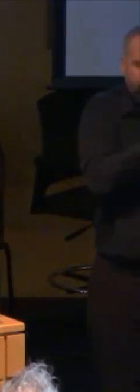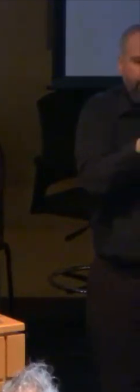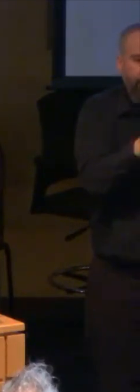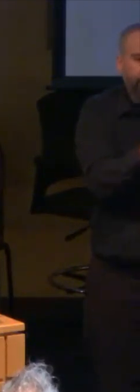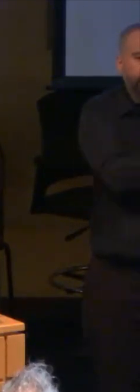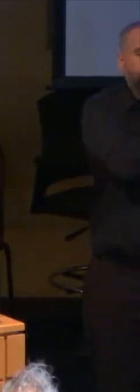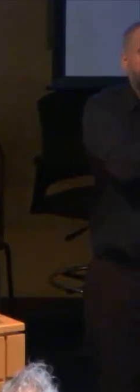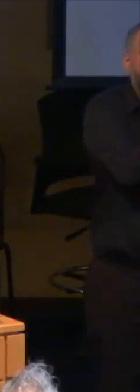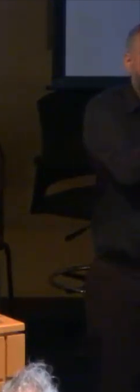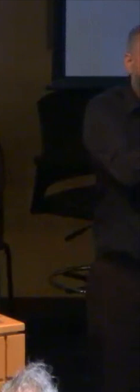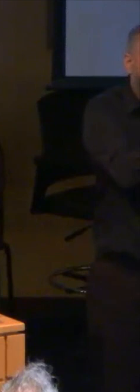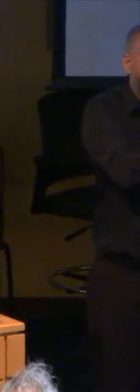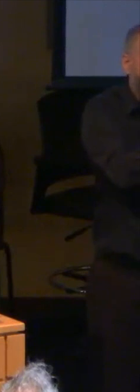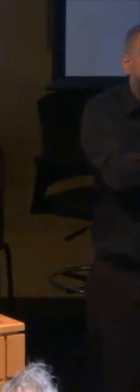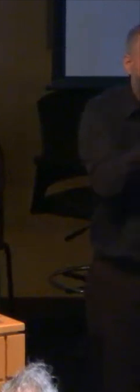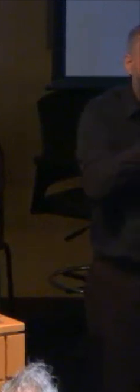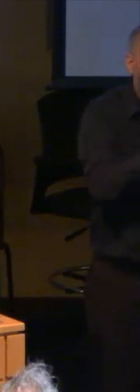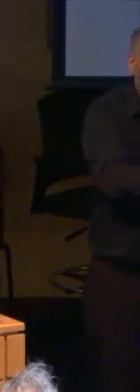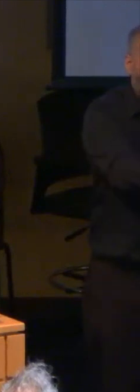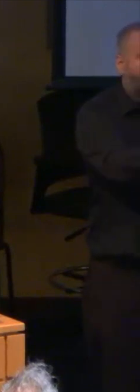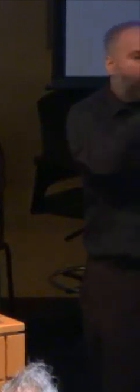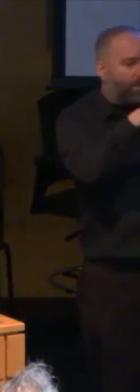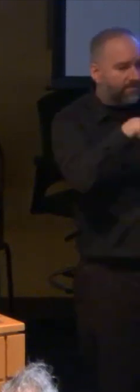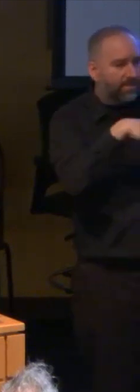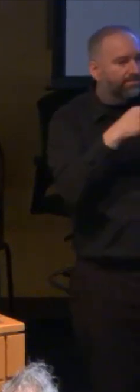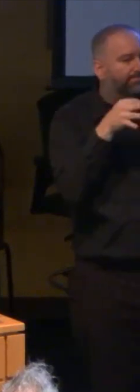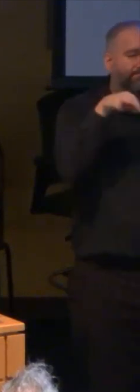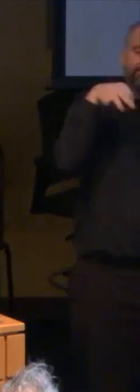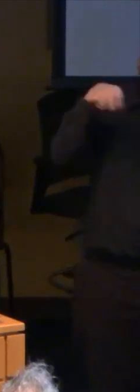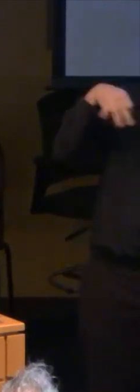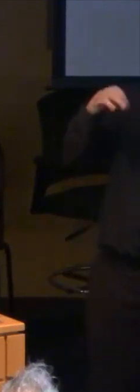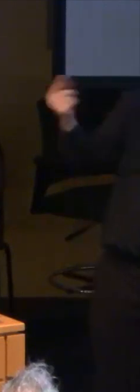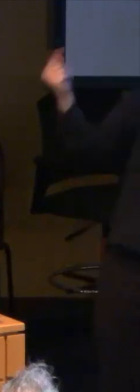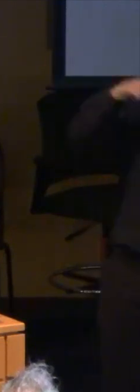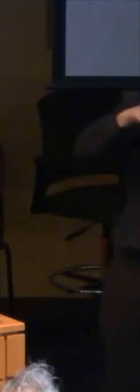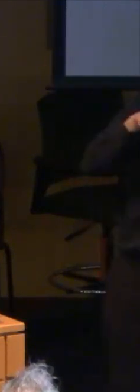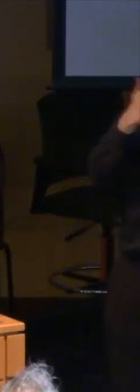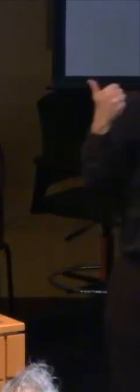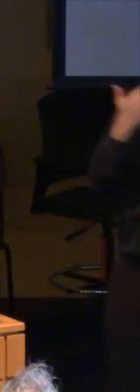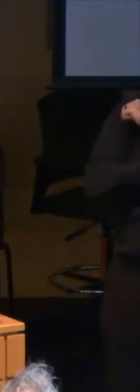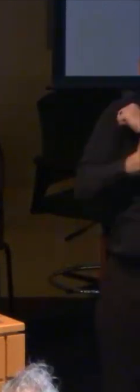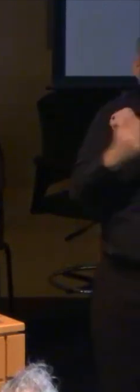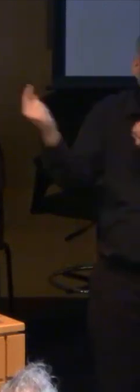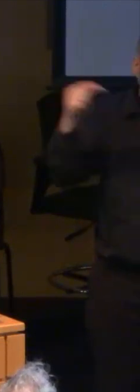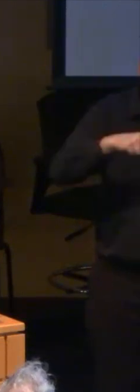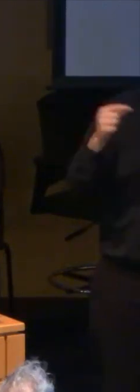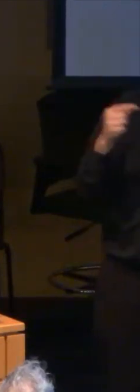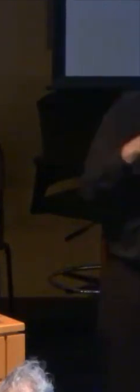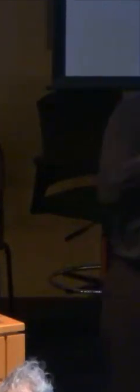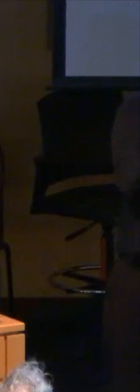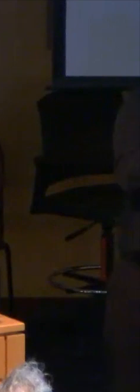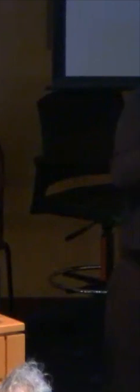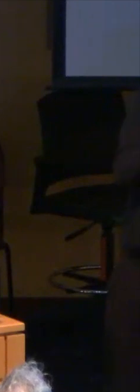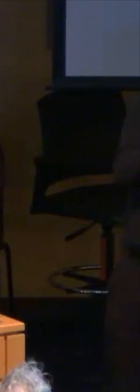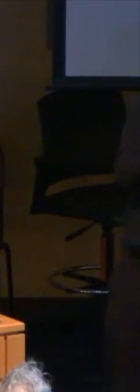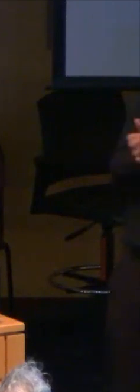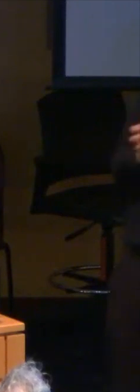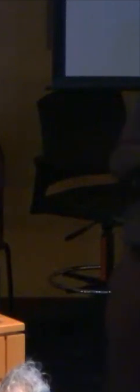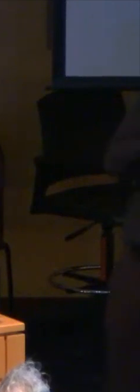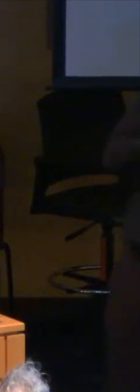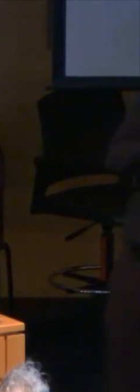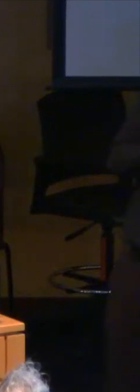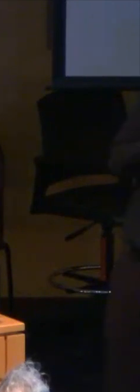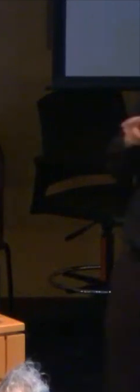tourists who come visit, because tourism is one of the main revenues for this region. In time,